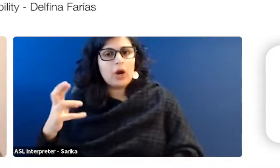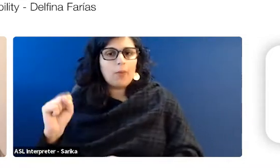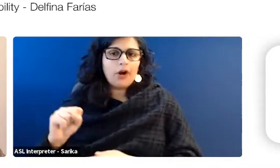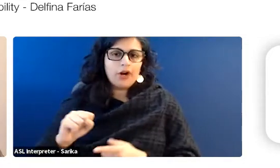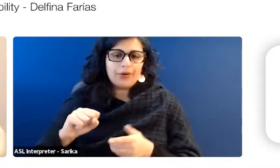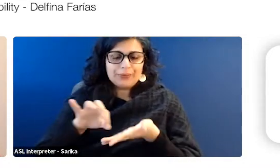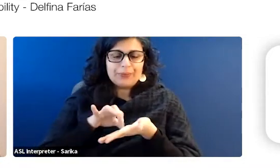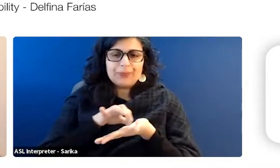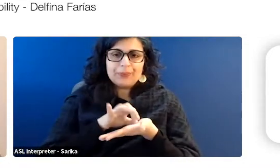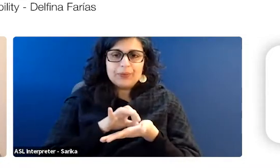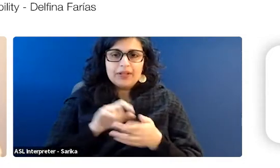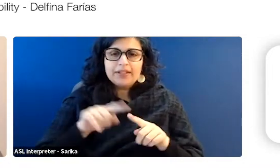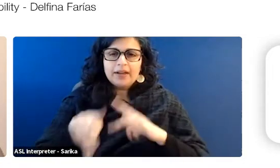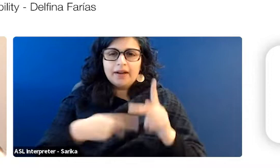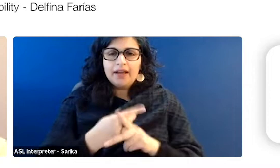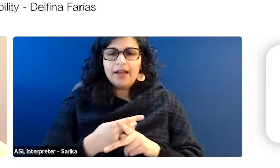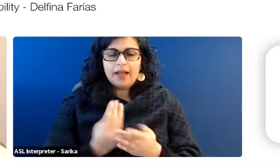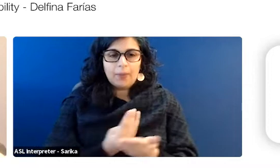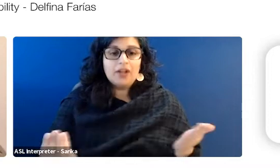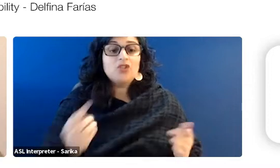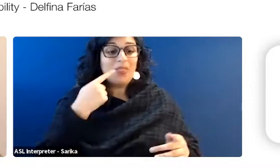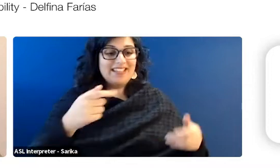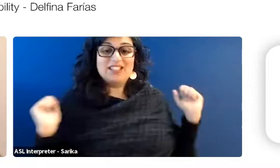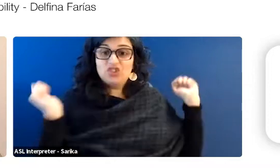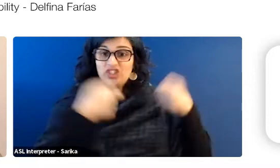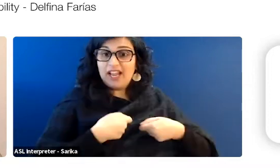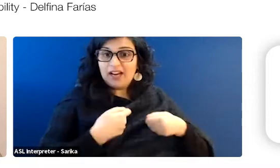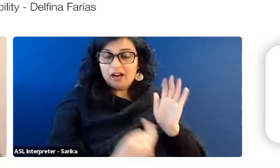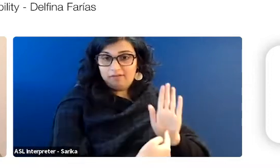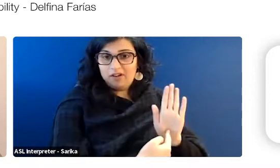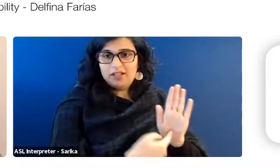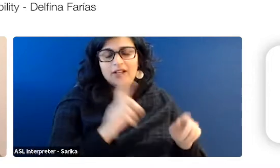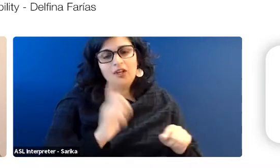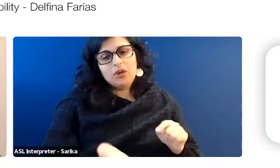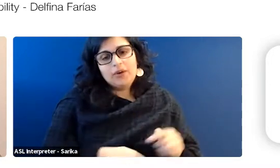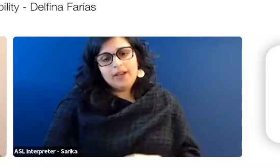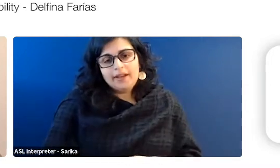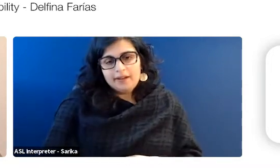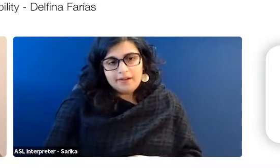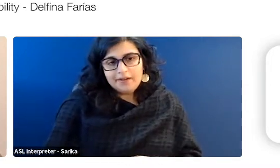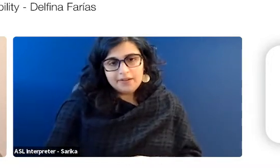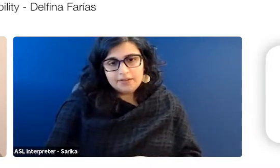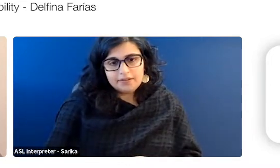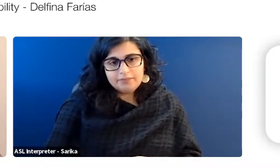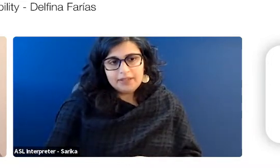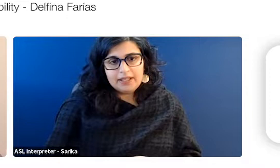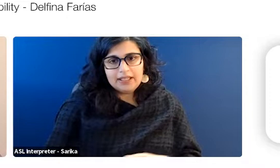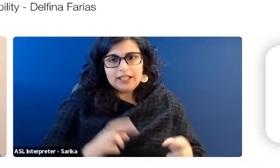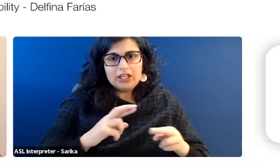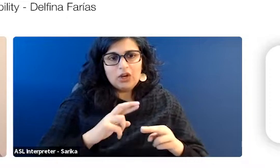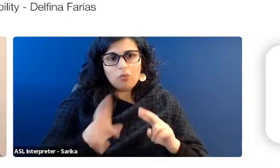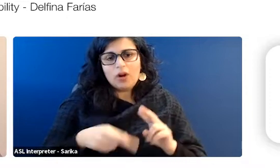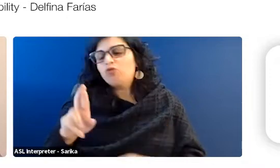of materials. This jacket, for instance, cannot necessarily be recycled, but it could